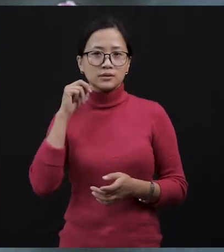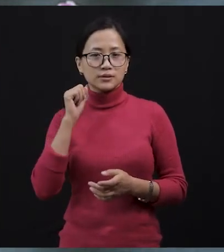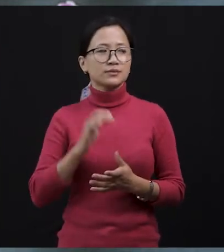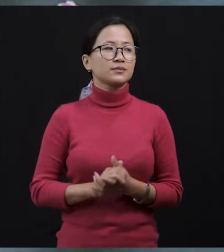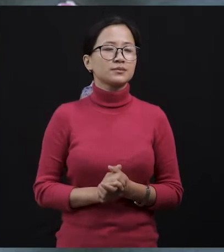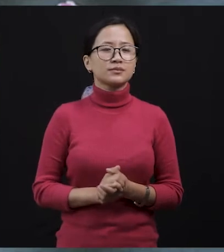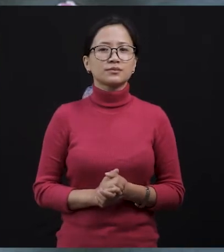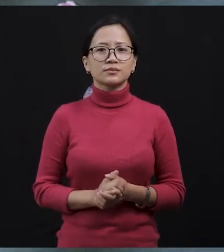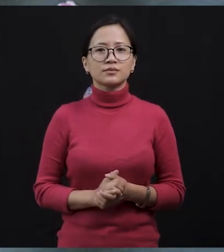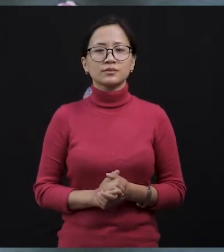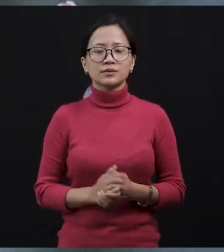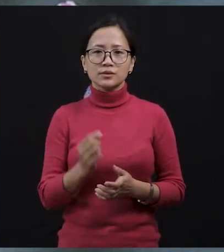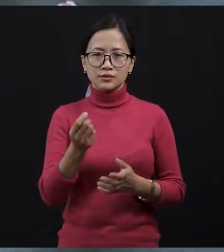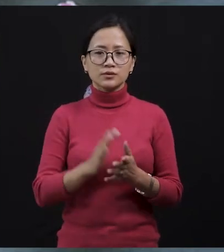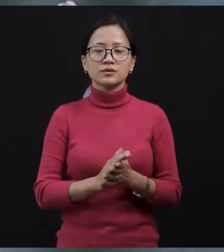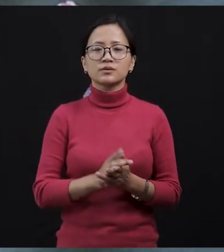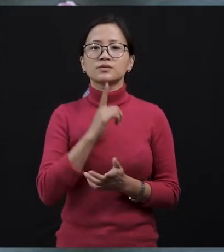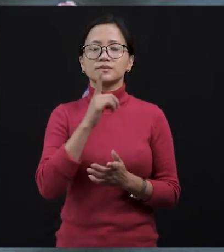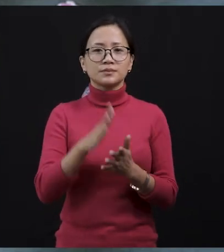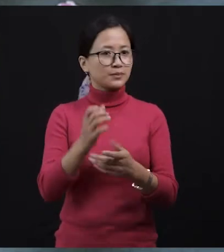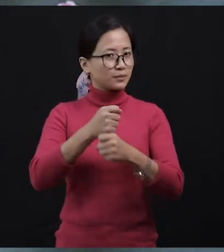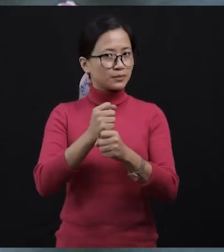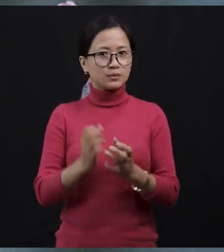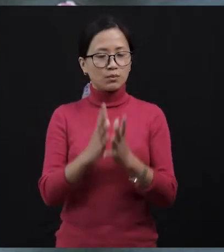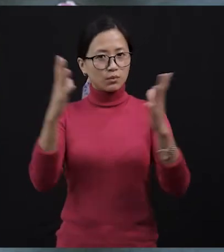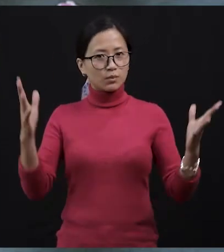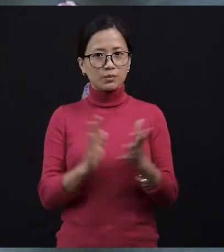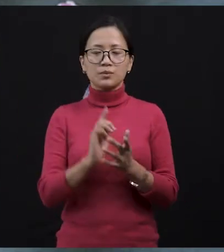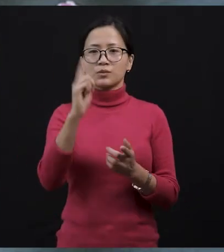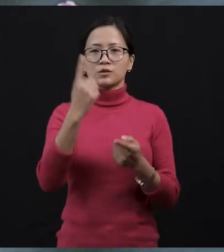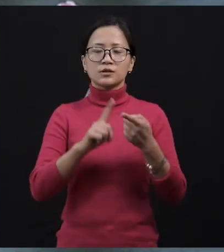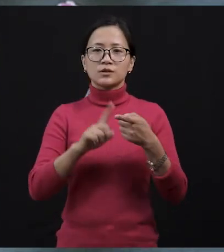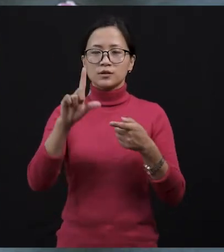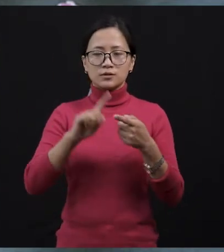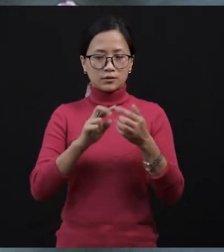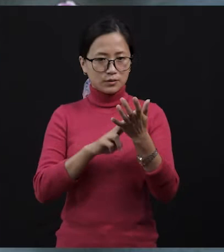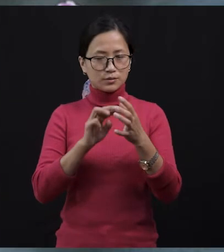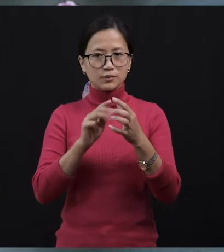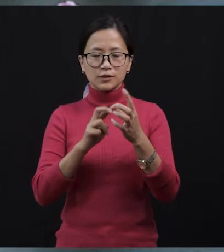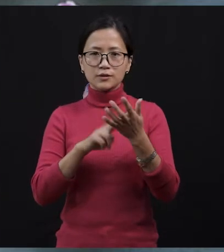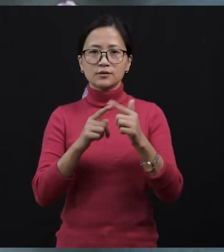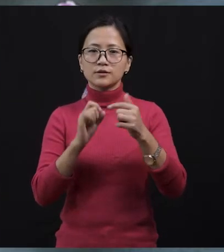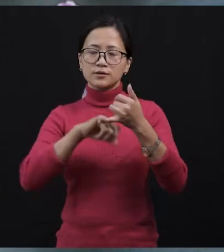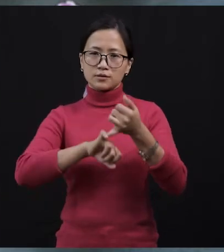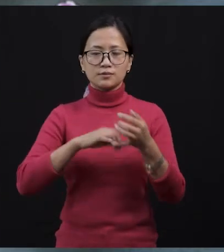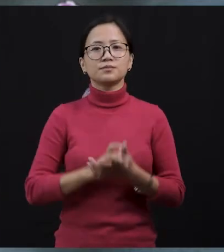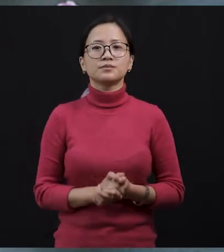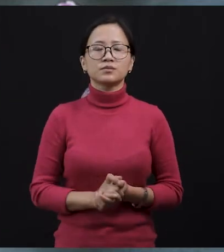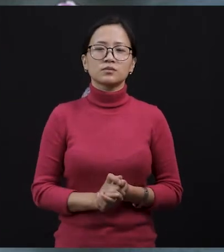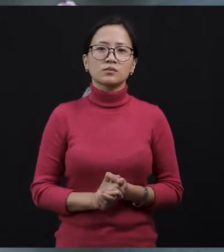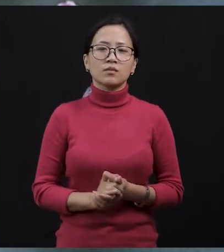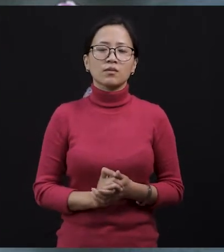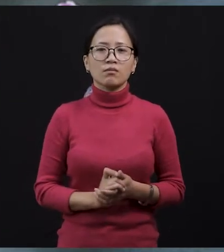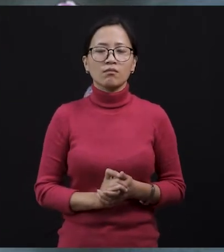Okay? So like I have said, they are made up of more than one element. Now when I say element, we